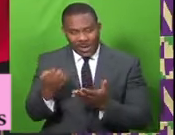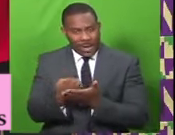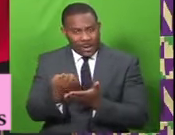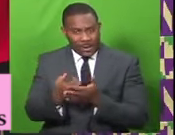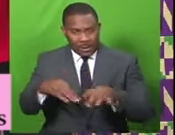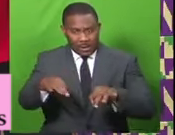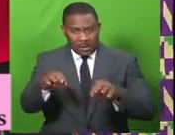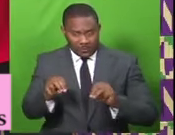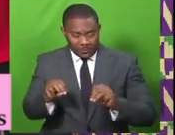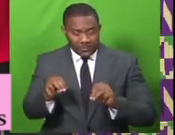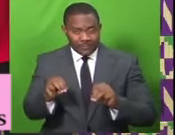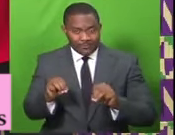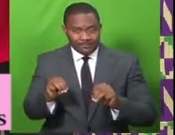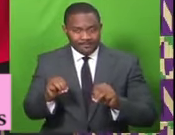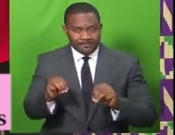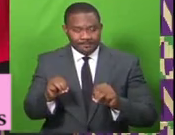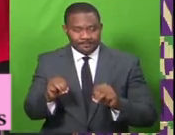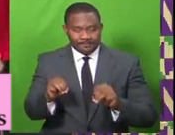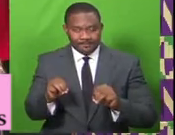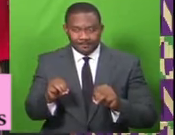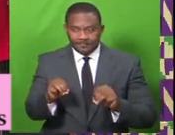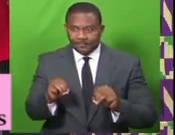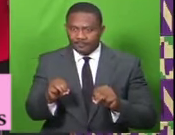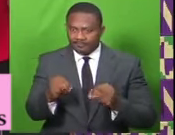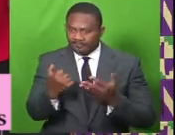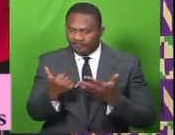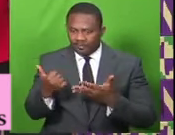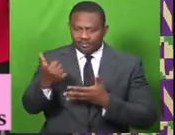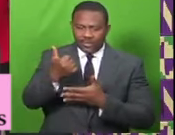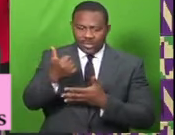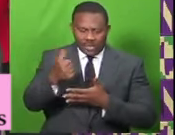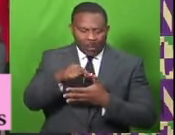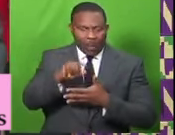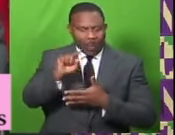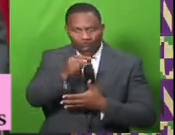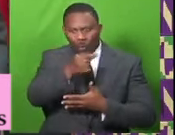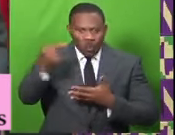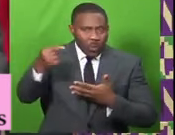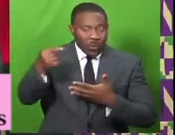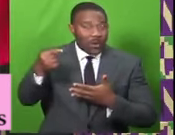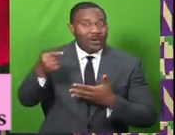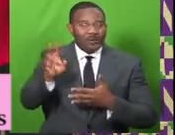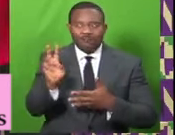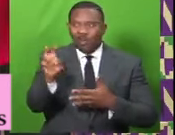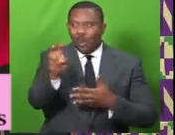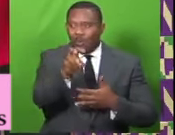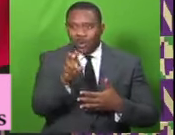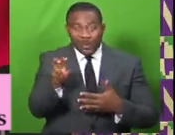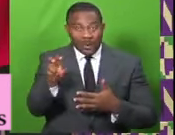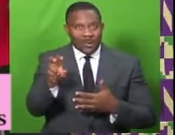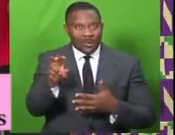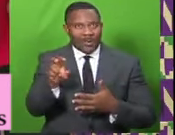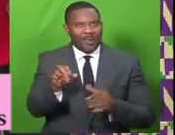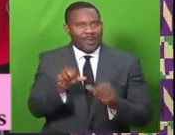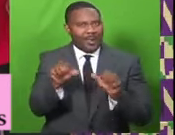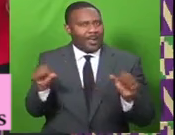of 2021 Travel Index ranks Ghana as the #1 tourism destination in West